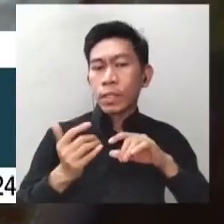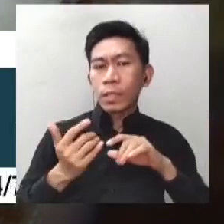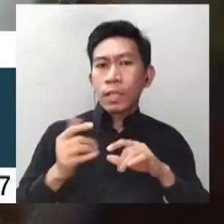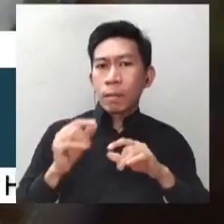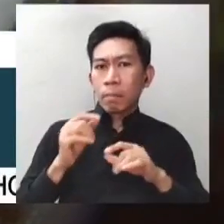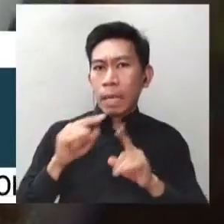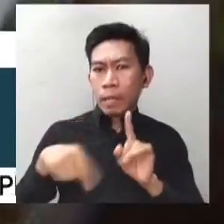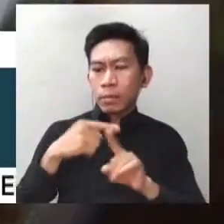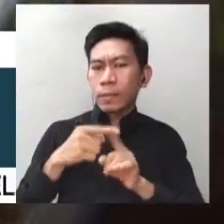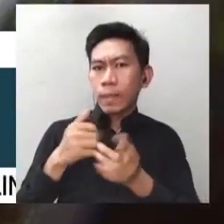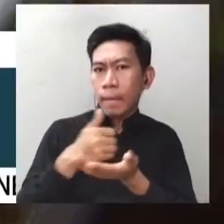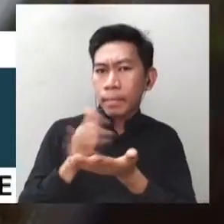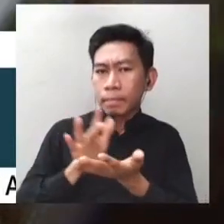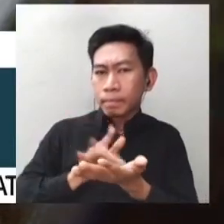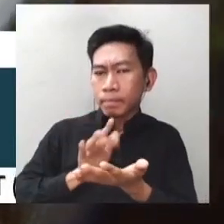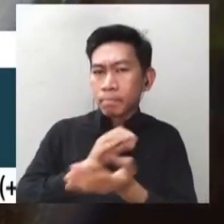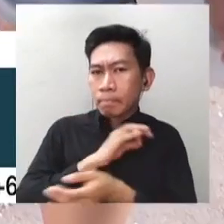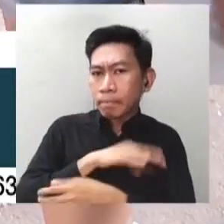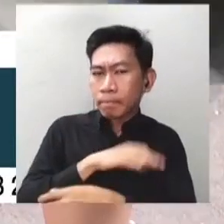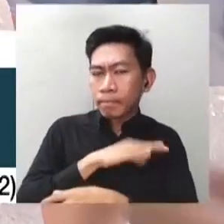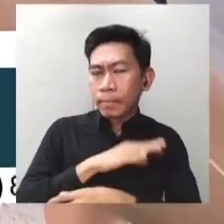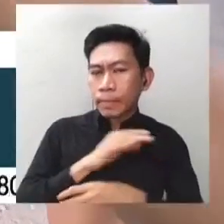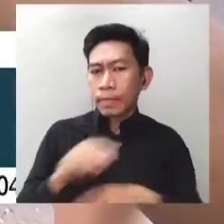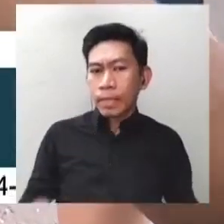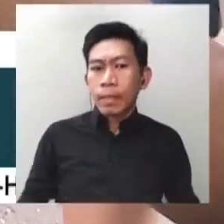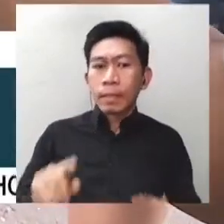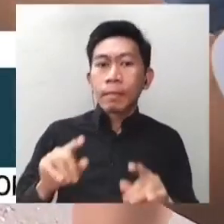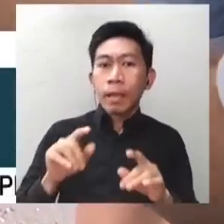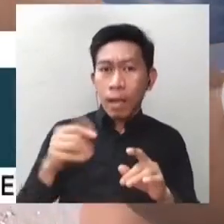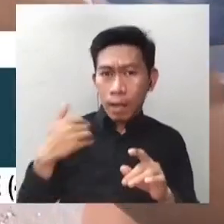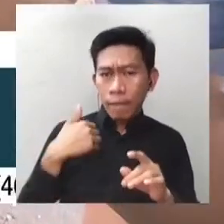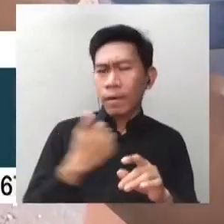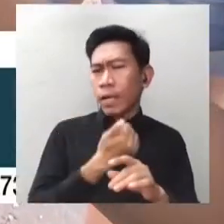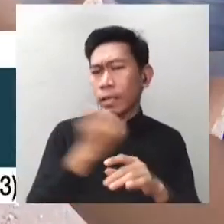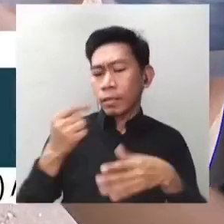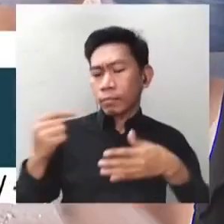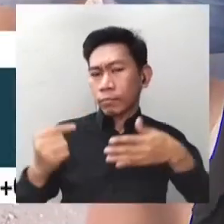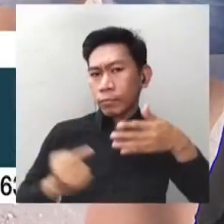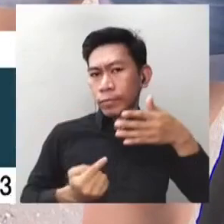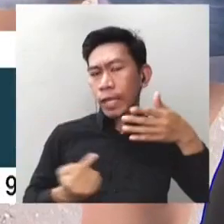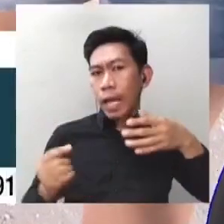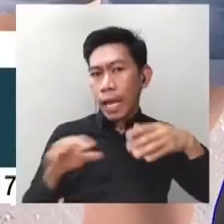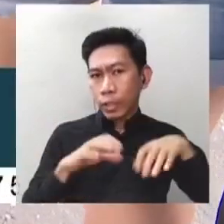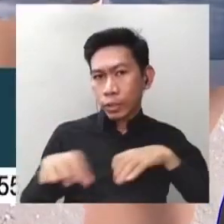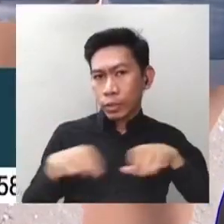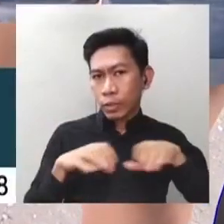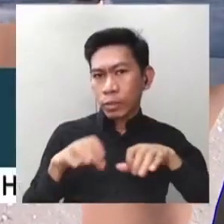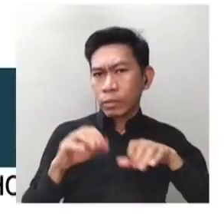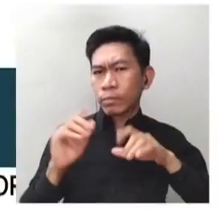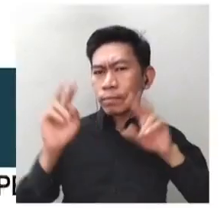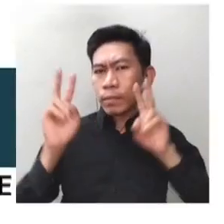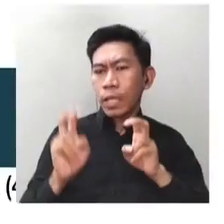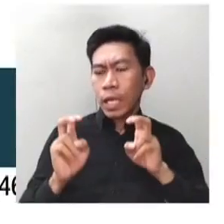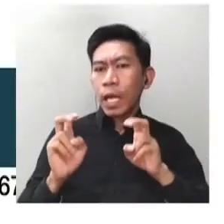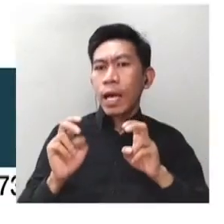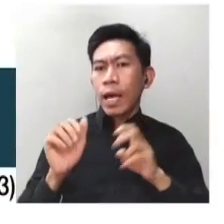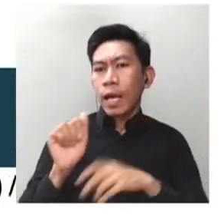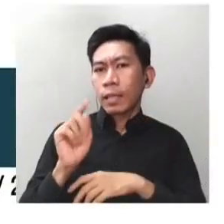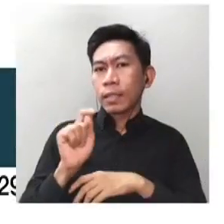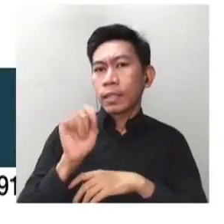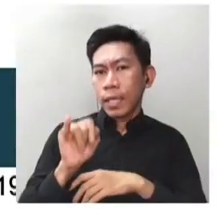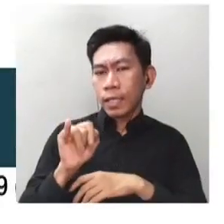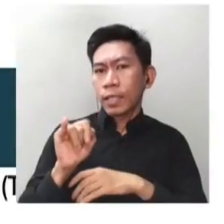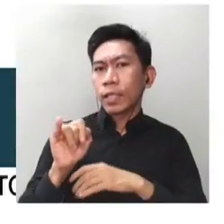parallel efforts to take care of these actions, anti-competitive market action. The law, so-called